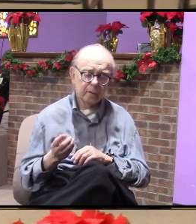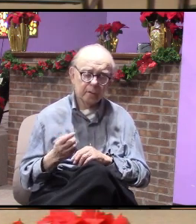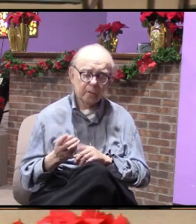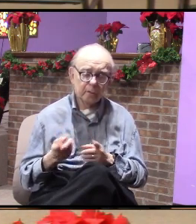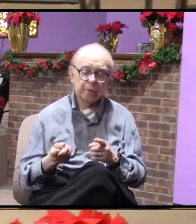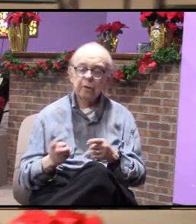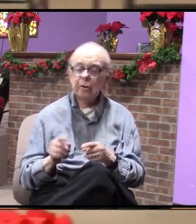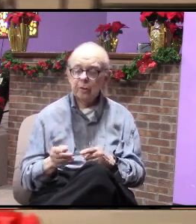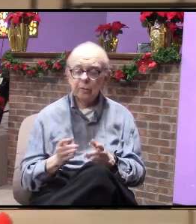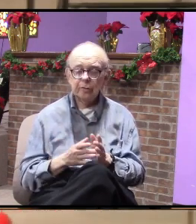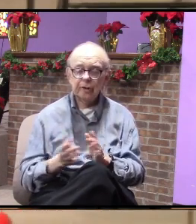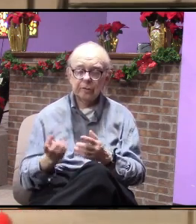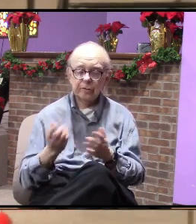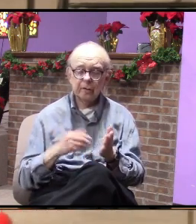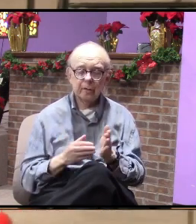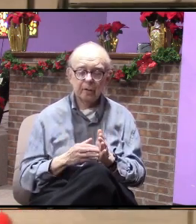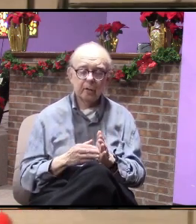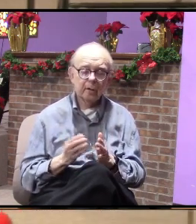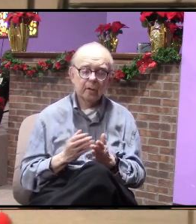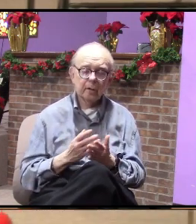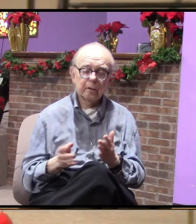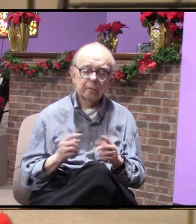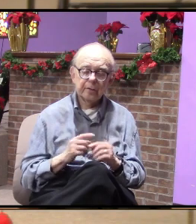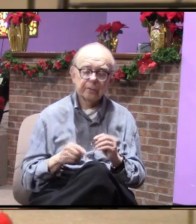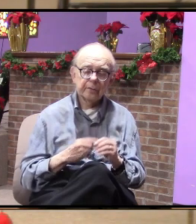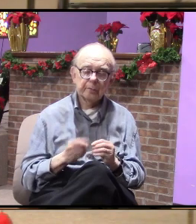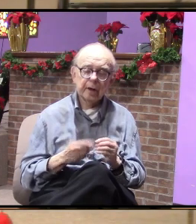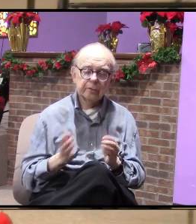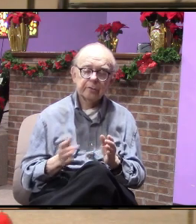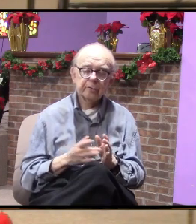back. There's something different about you.